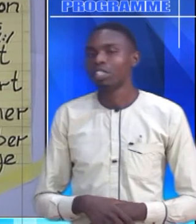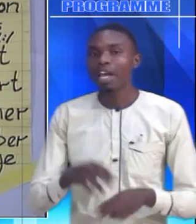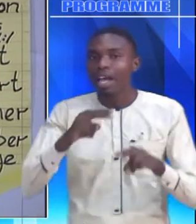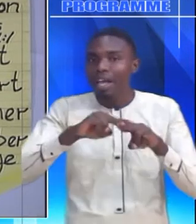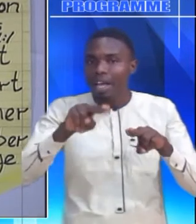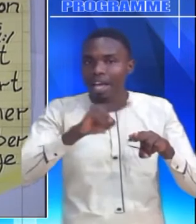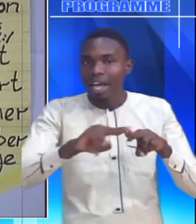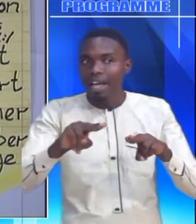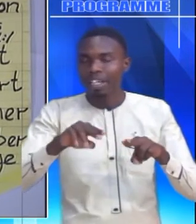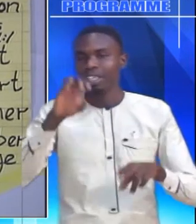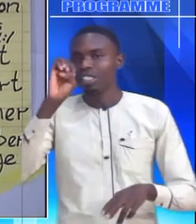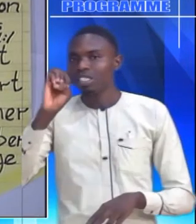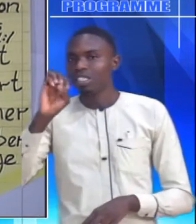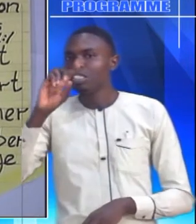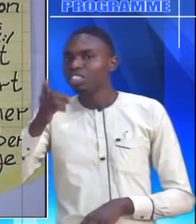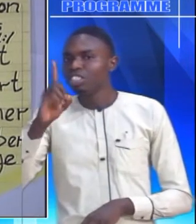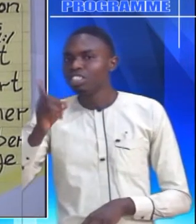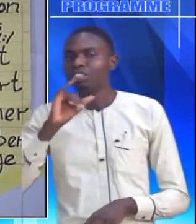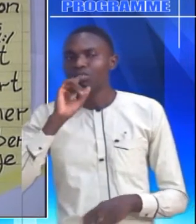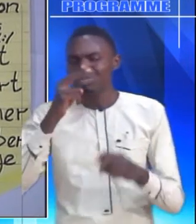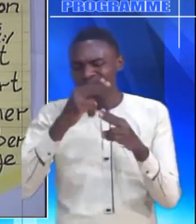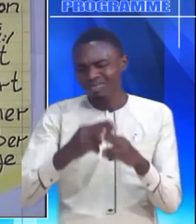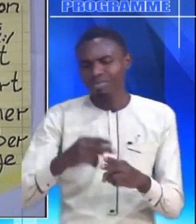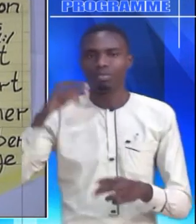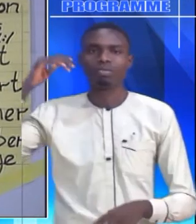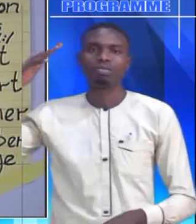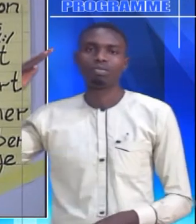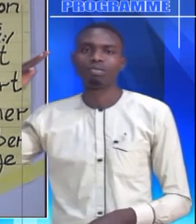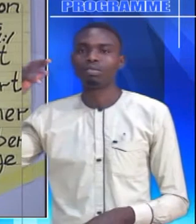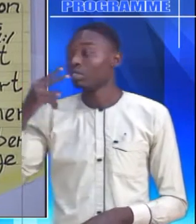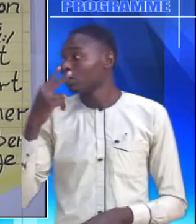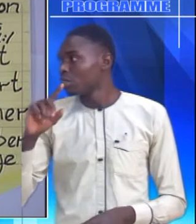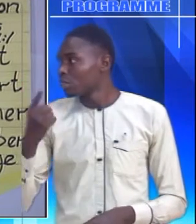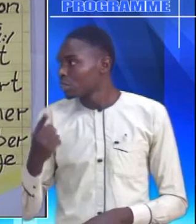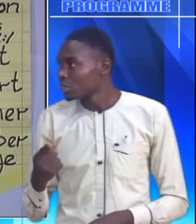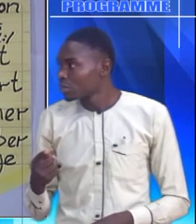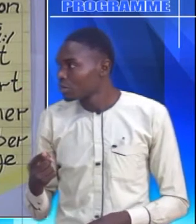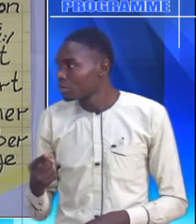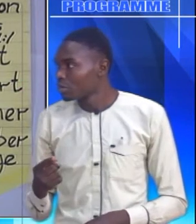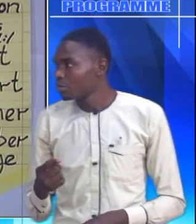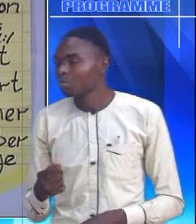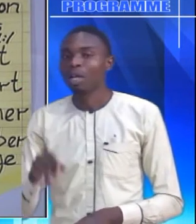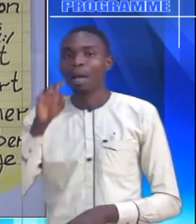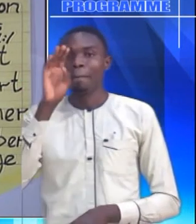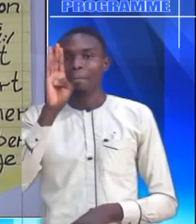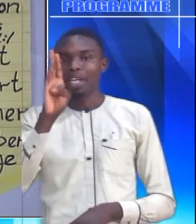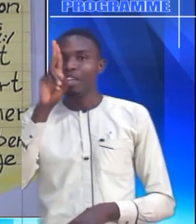E-G-G. Egg. It's a short sound. Then see the second word as example.